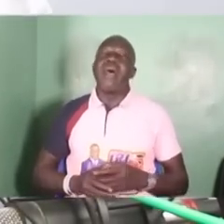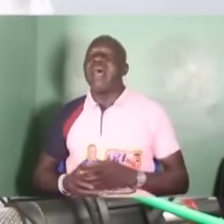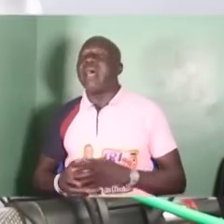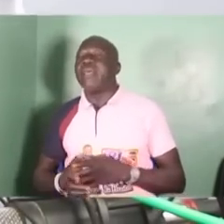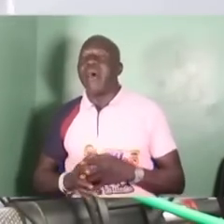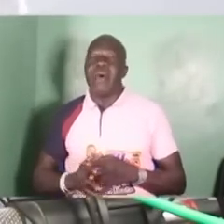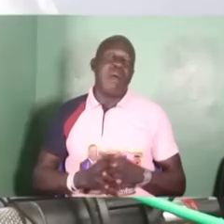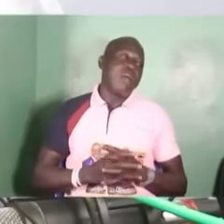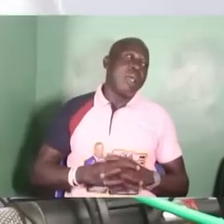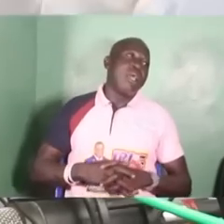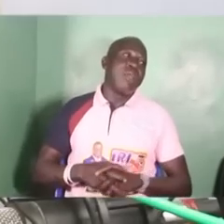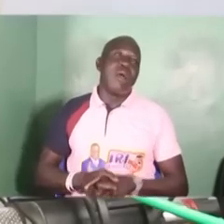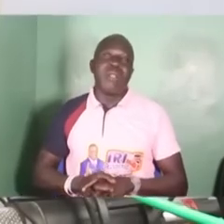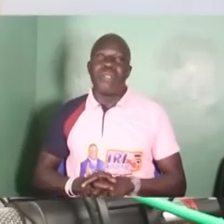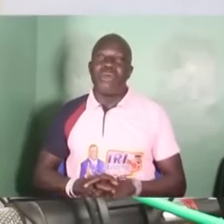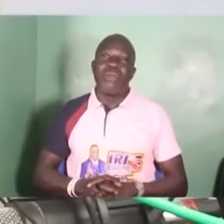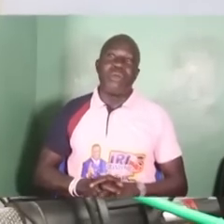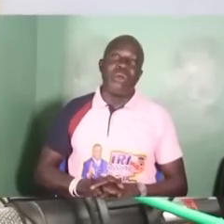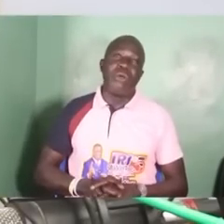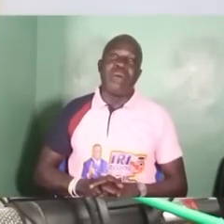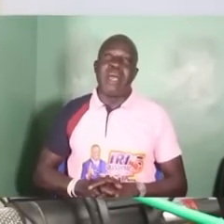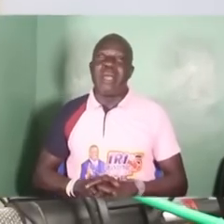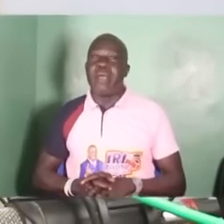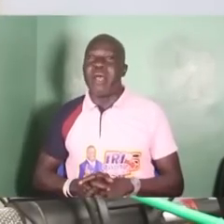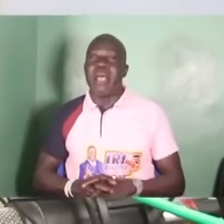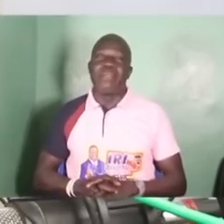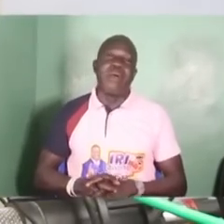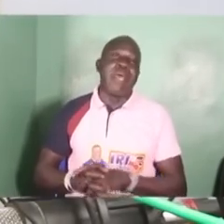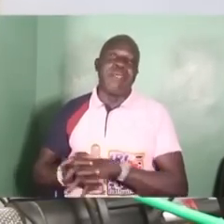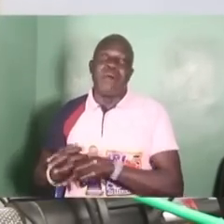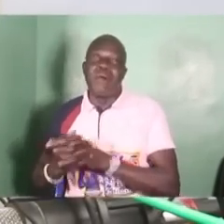Eyo Eyo ni no lo wa eyo